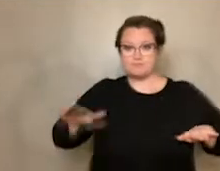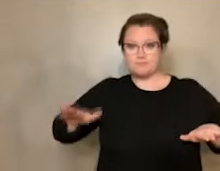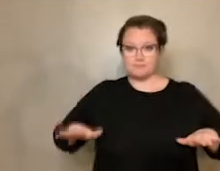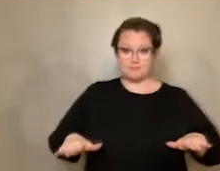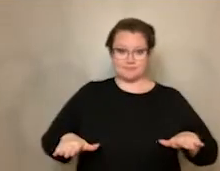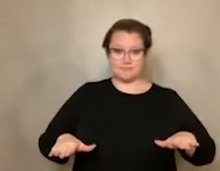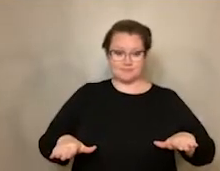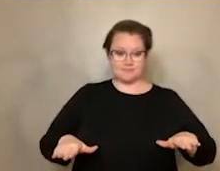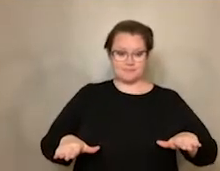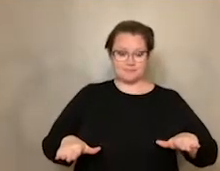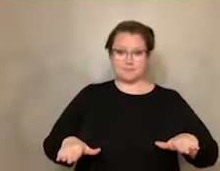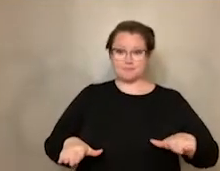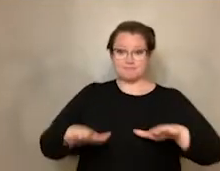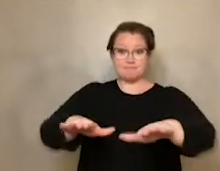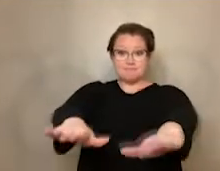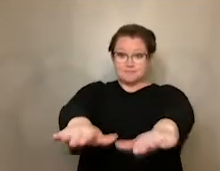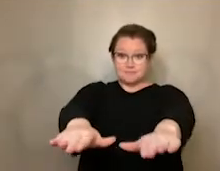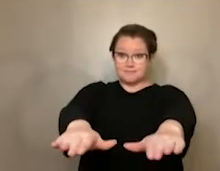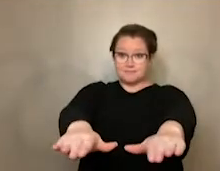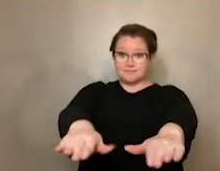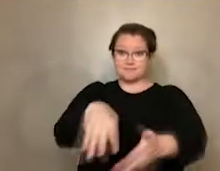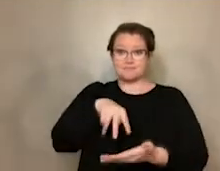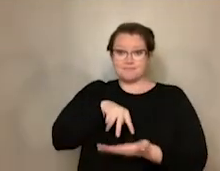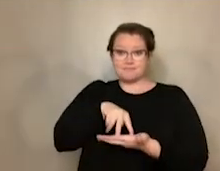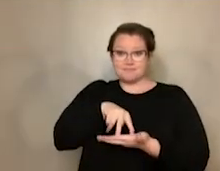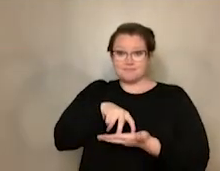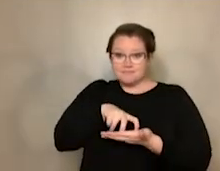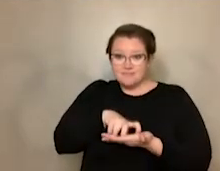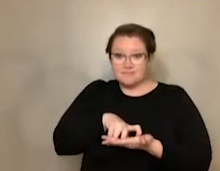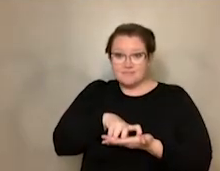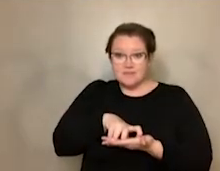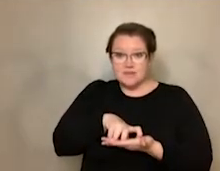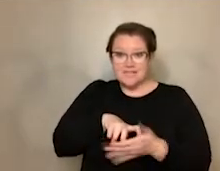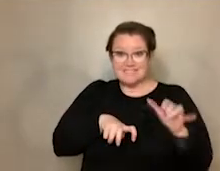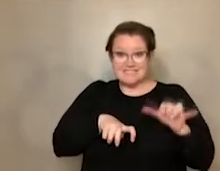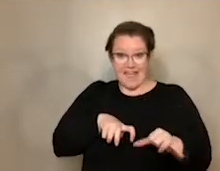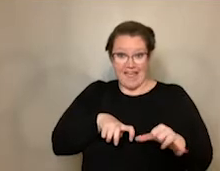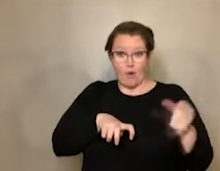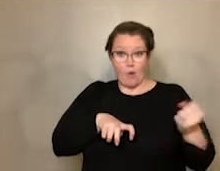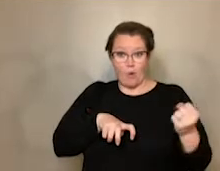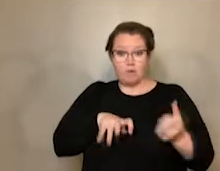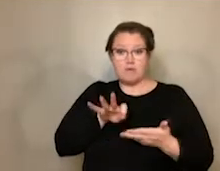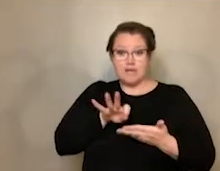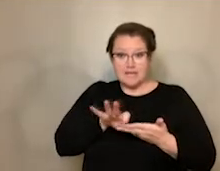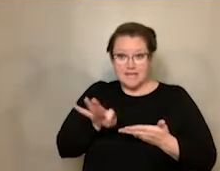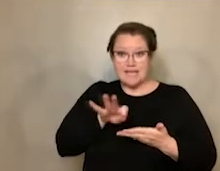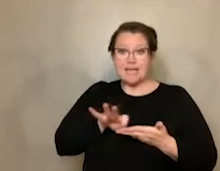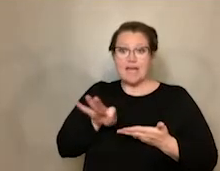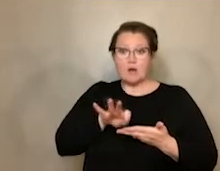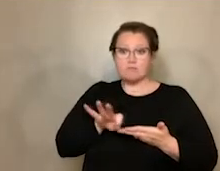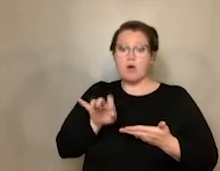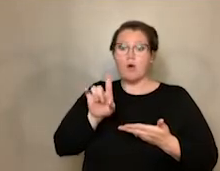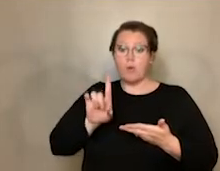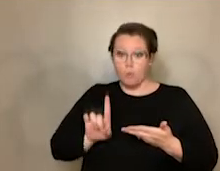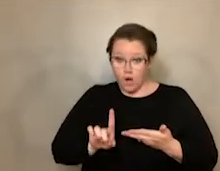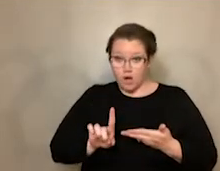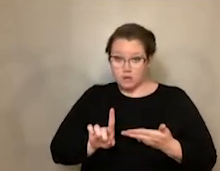shoulders. Bring your hands out in front, hips down, and then hold. And you can count to 1 and then come back